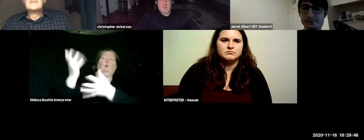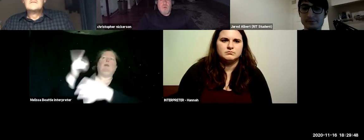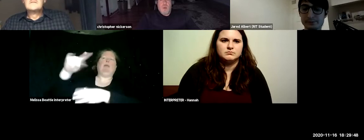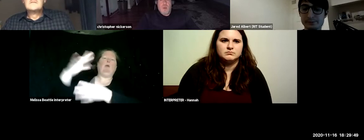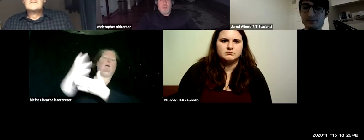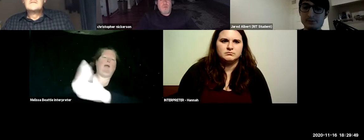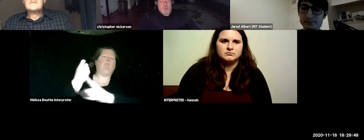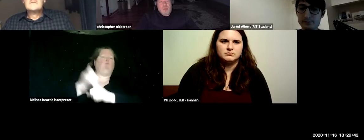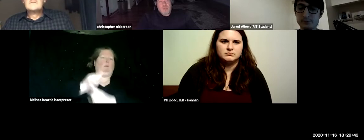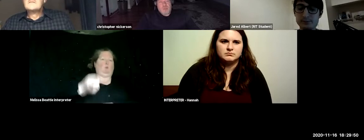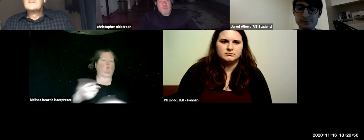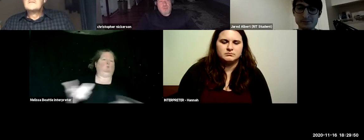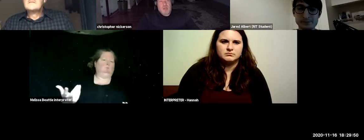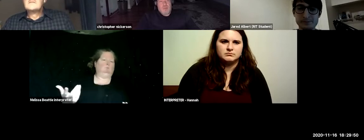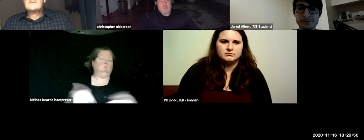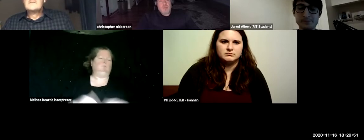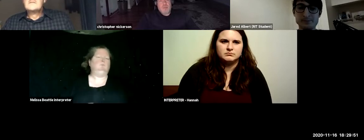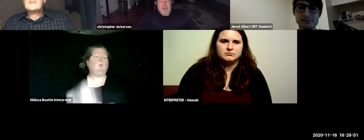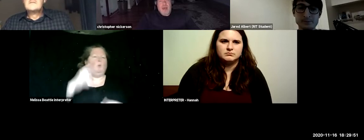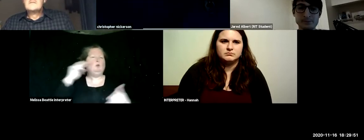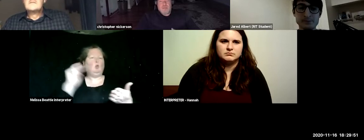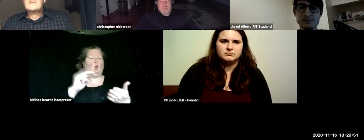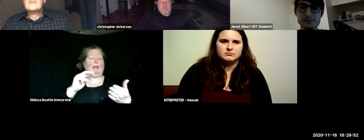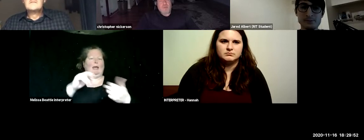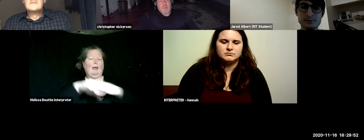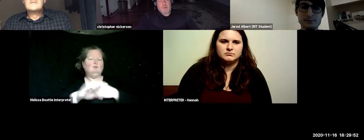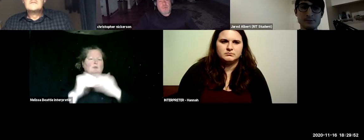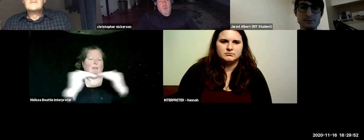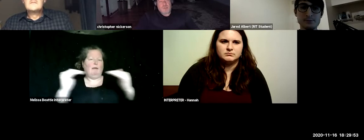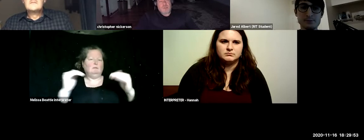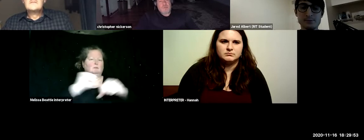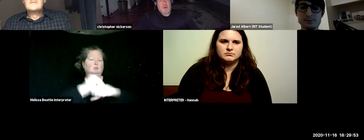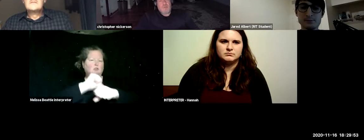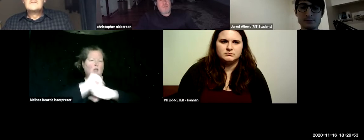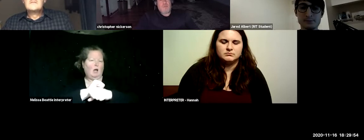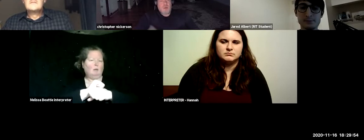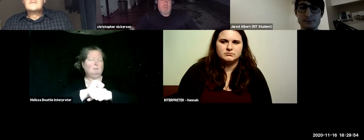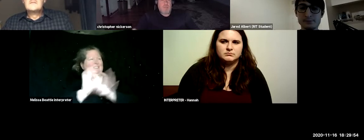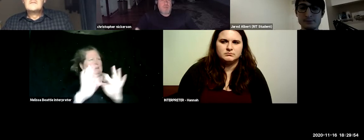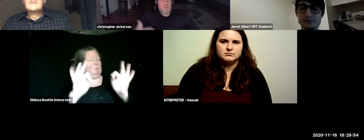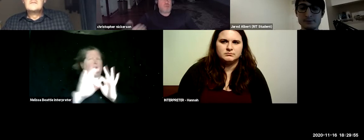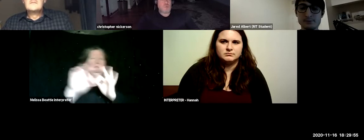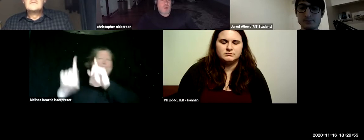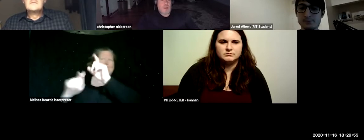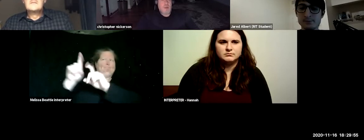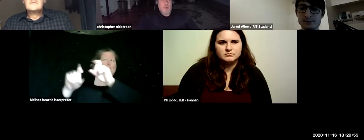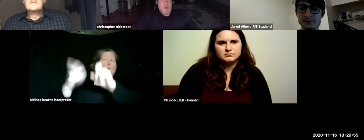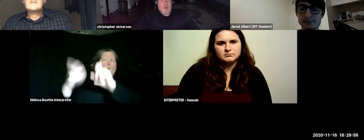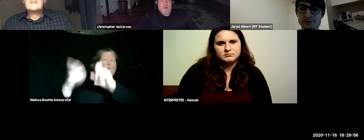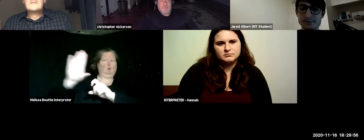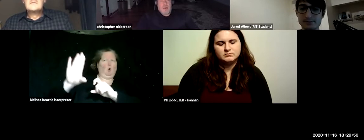reasonable when you're looking at entry-level jobs to ask a significant amount of questions on their capability to